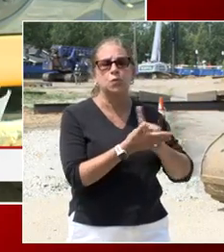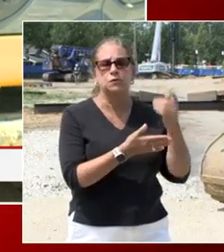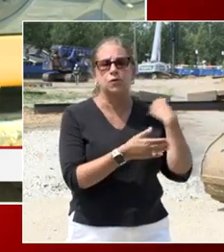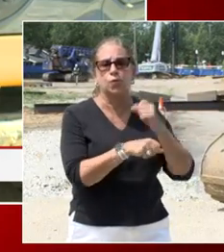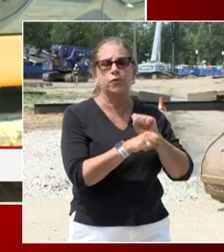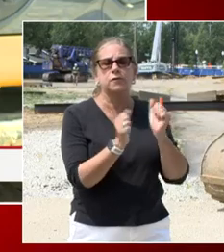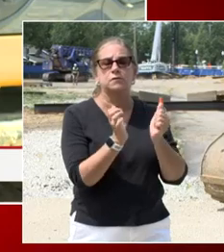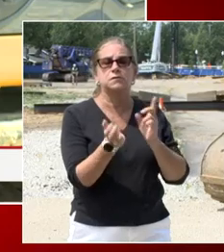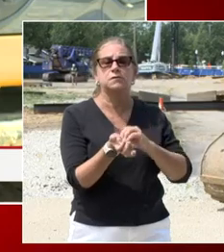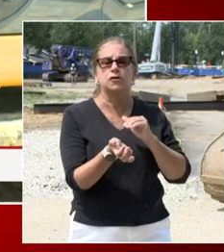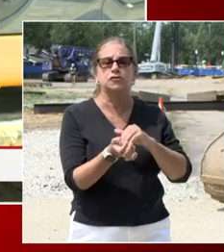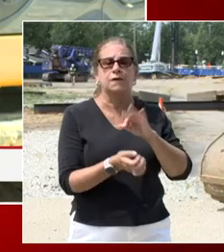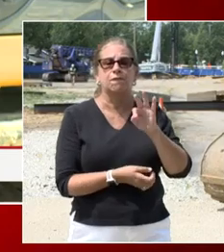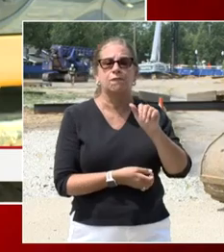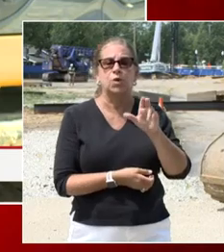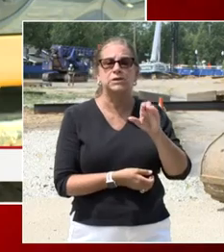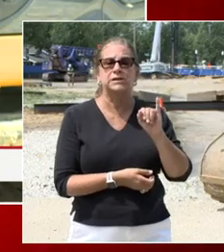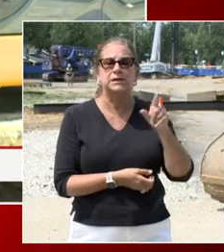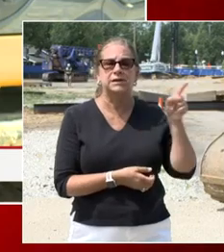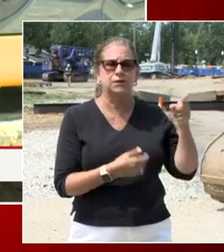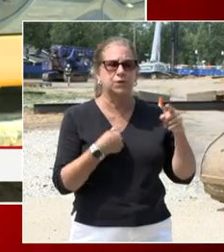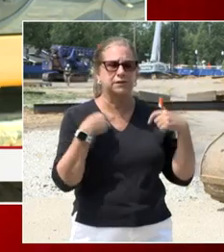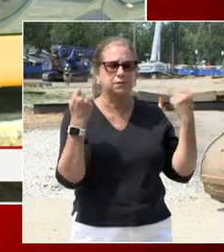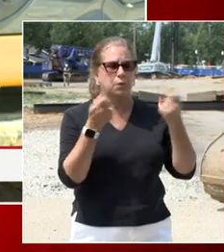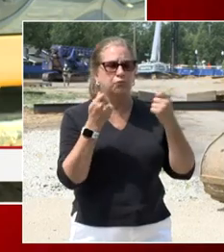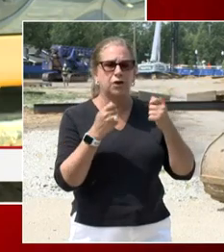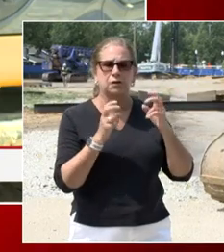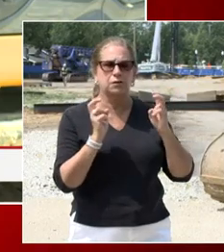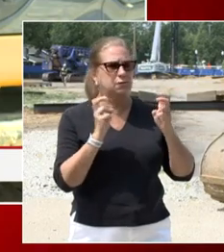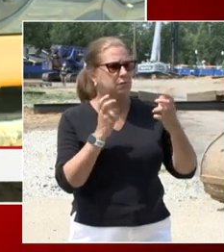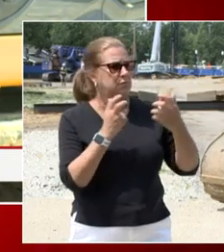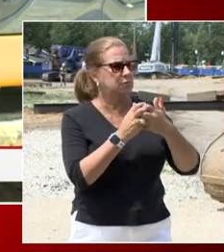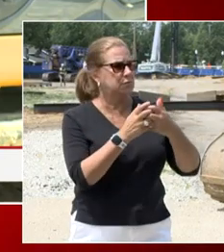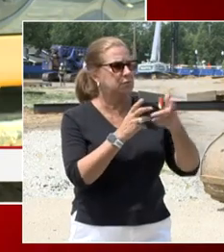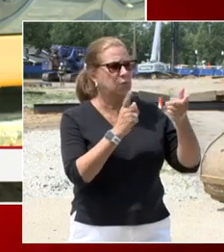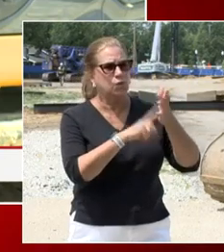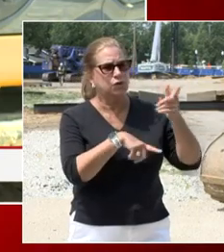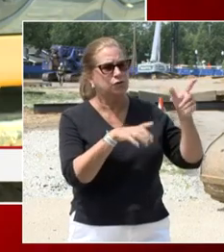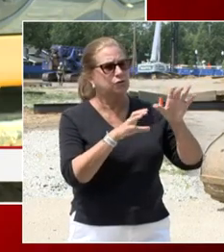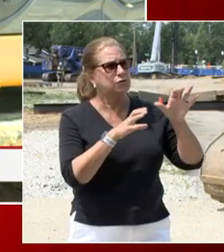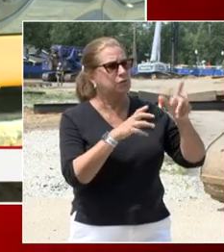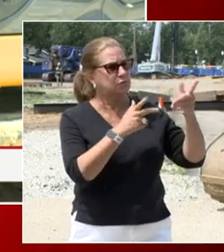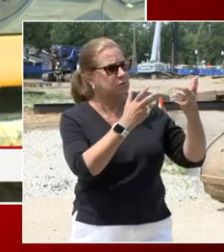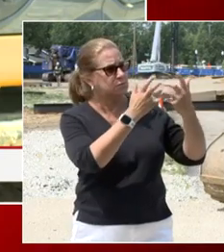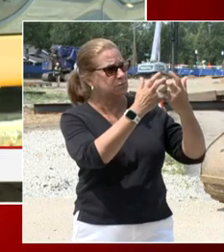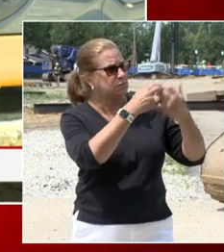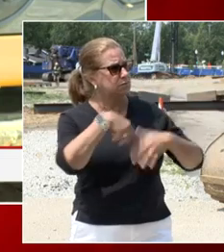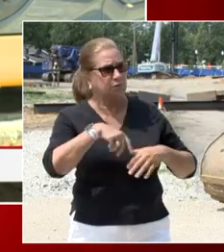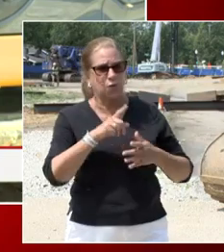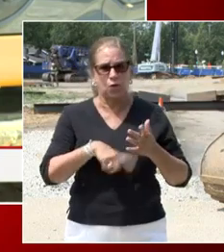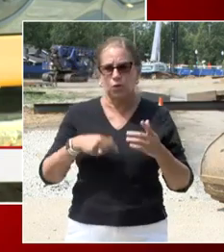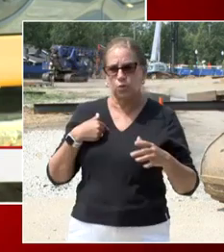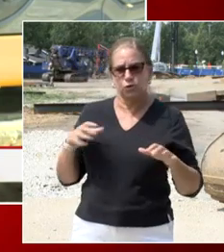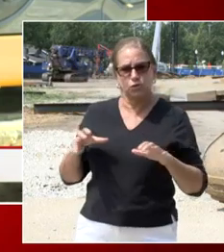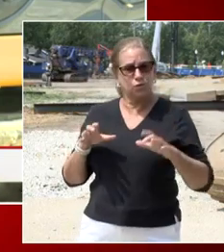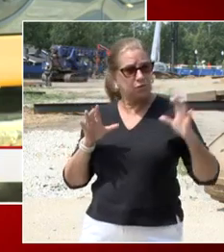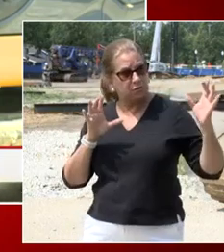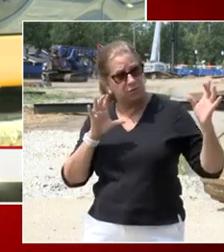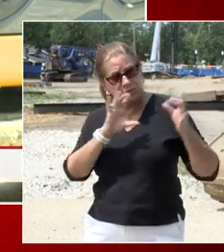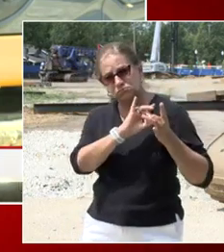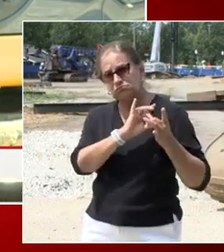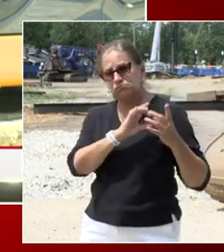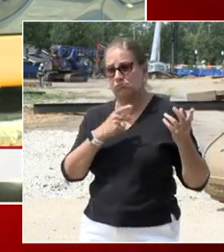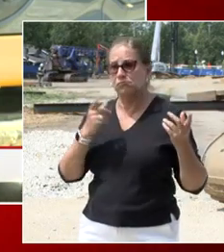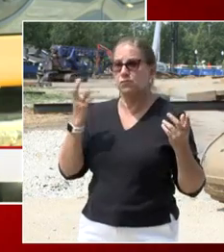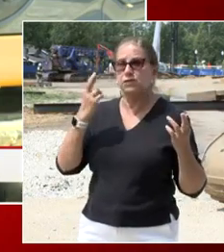that he has done, and certainly all that you have done to keep D.C. residents healthy and alive. And as you have